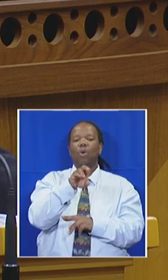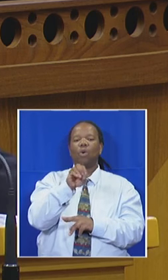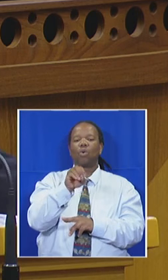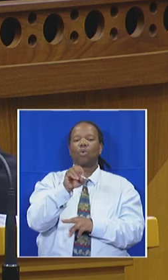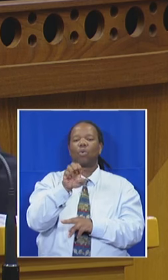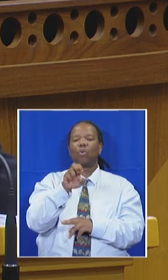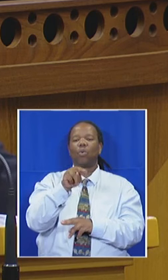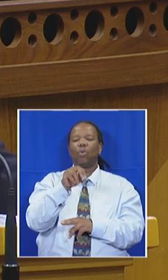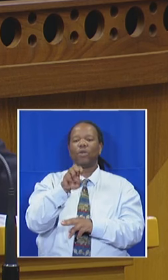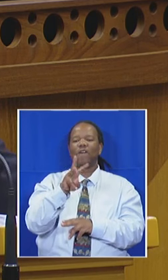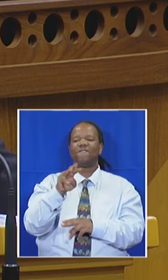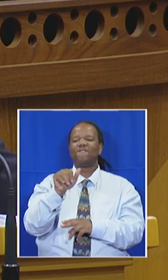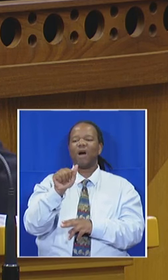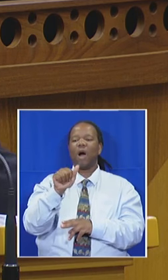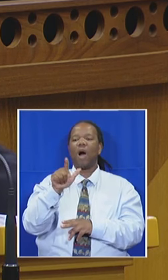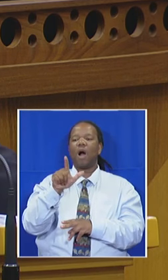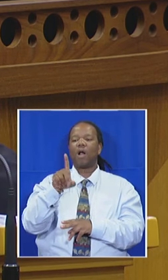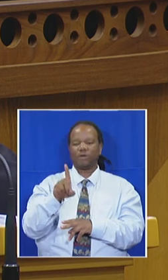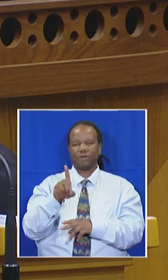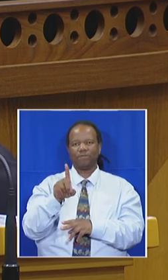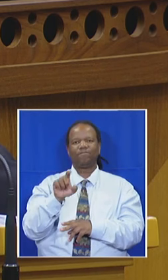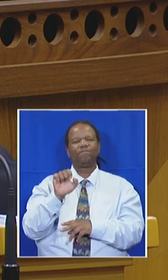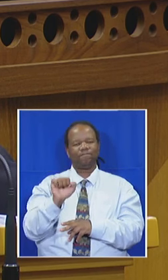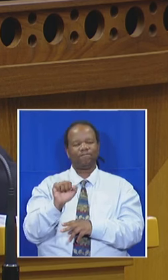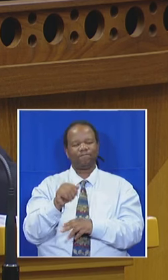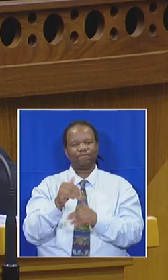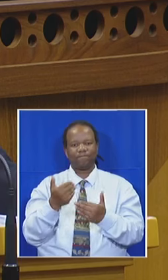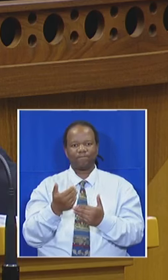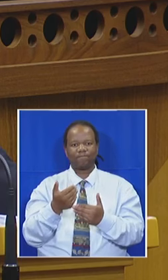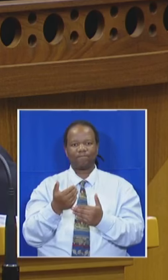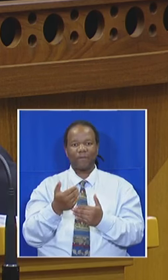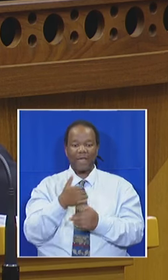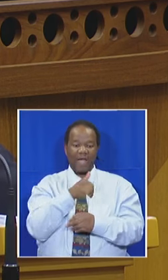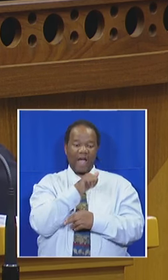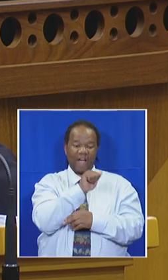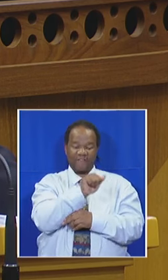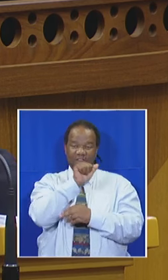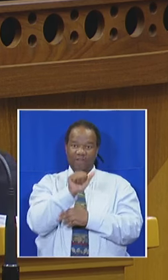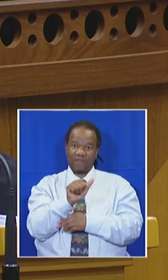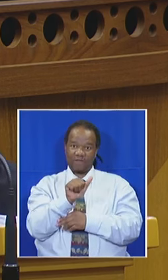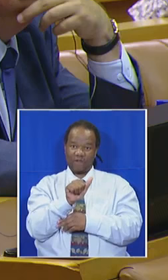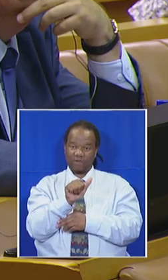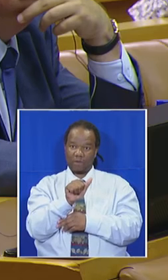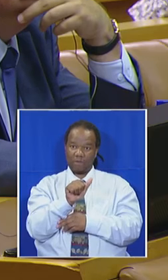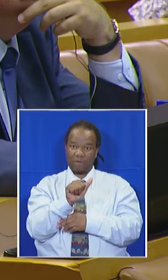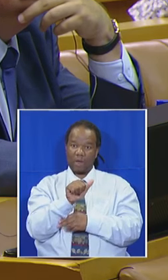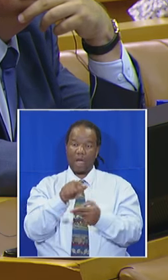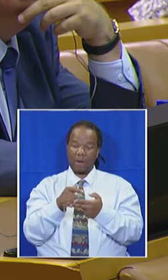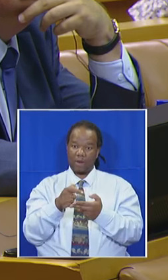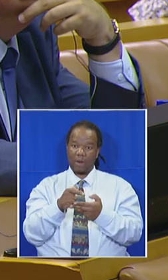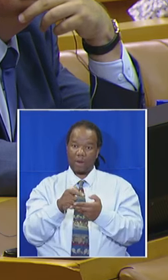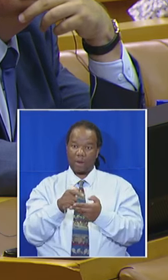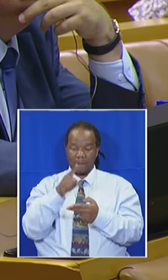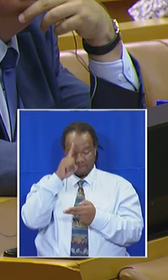affirmative action and black economic empowerment do not demonstrate hatred to